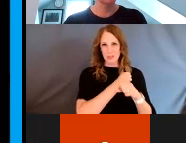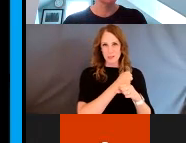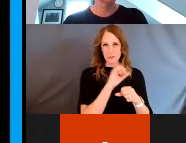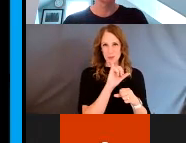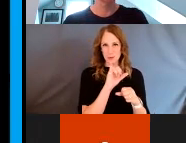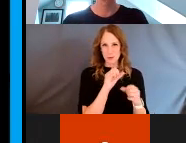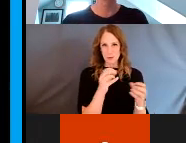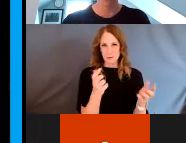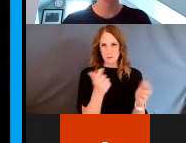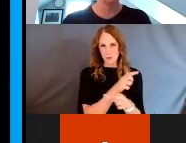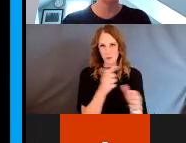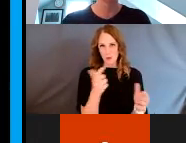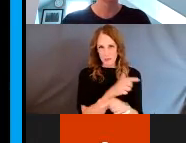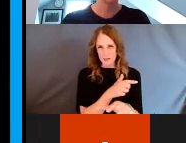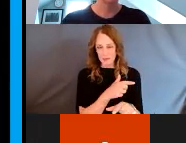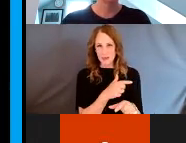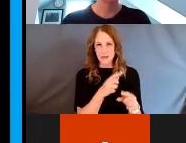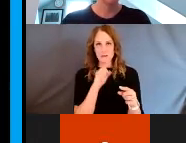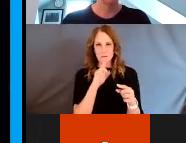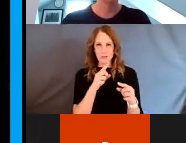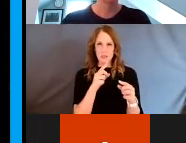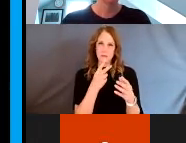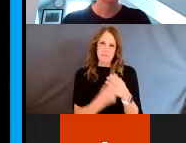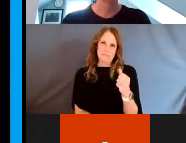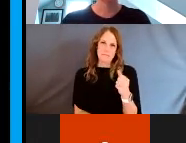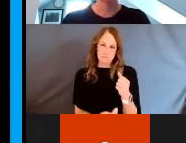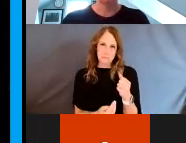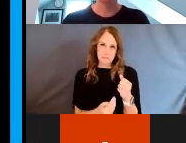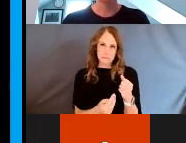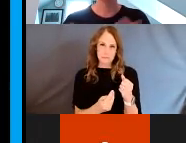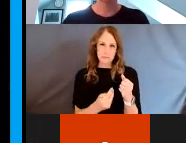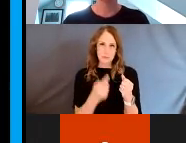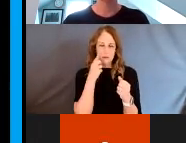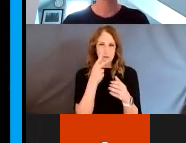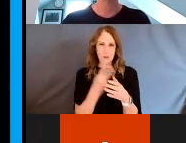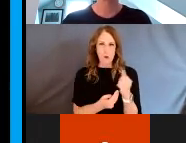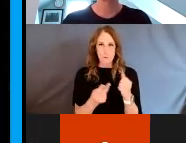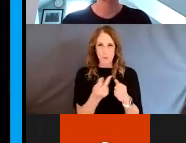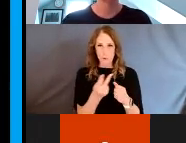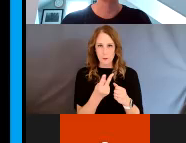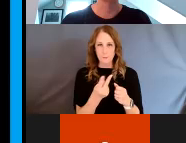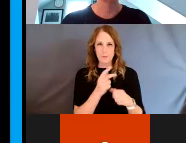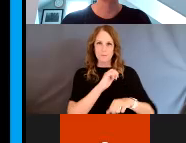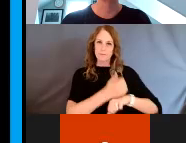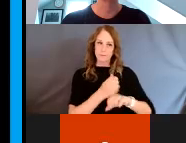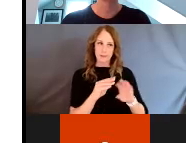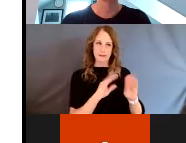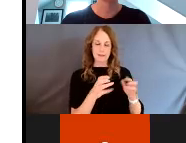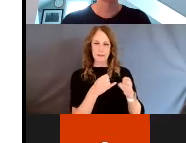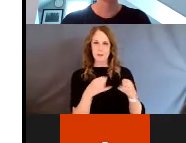So this is a full circle way of protecting folks, is to set up these really clear